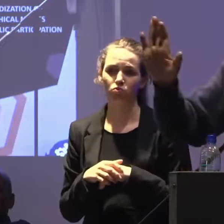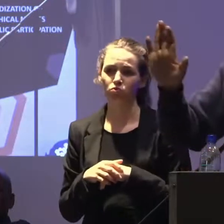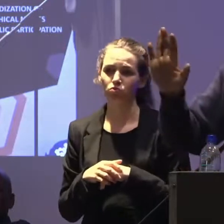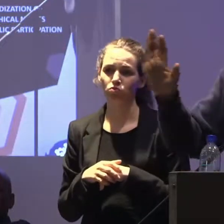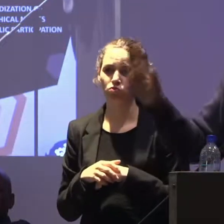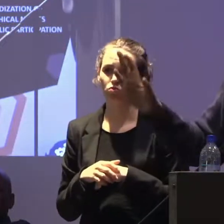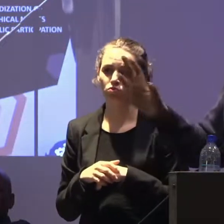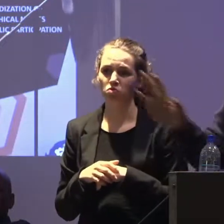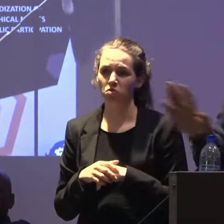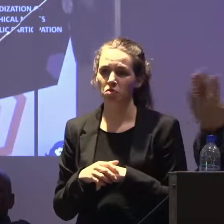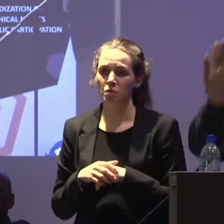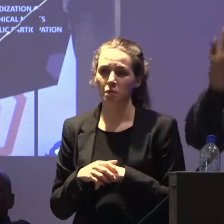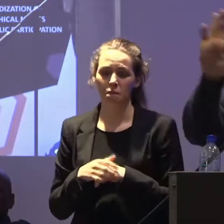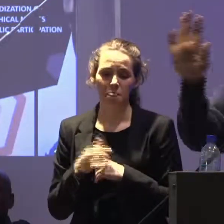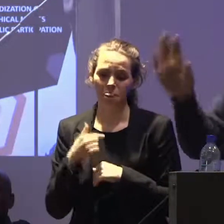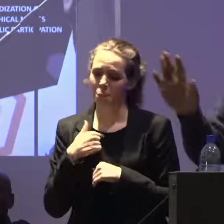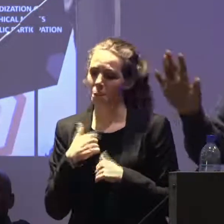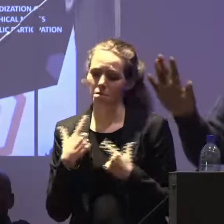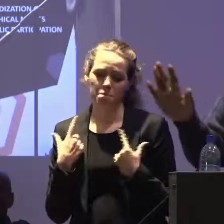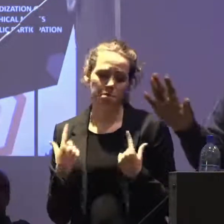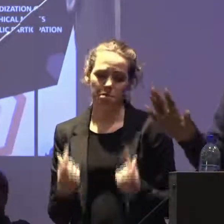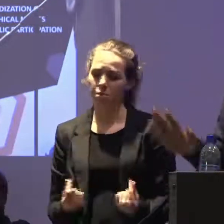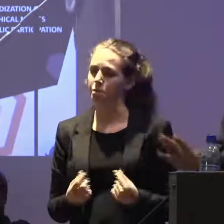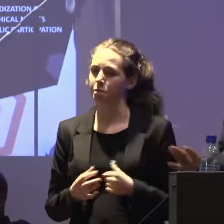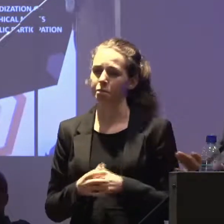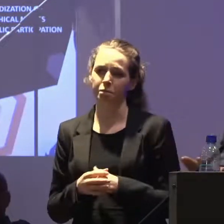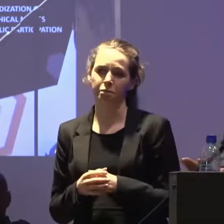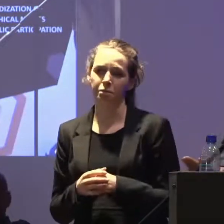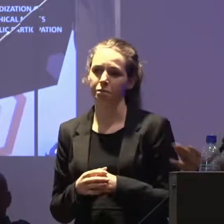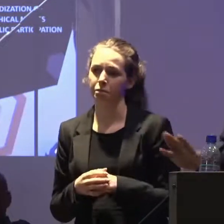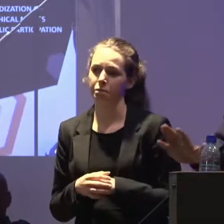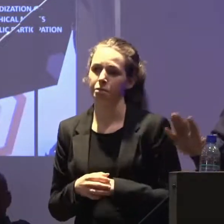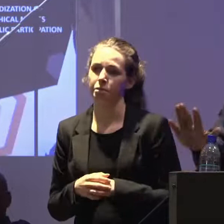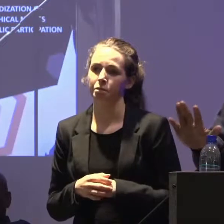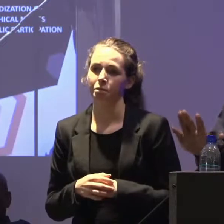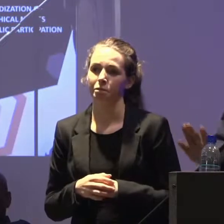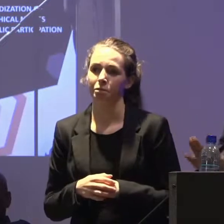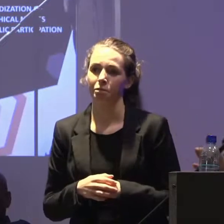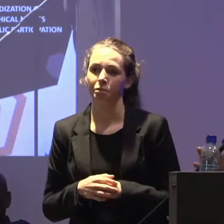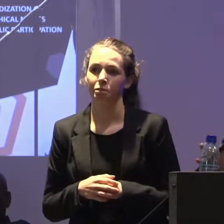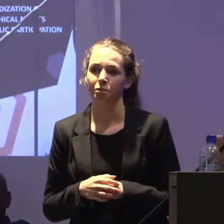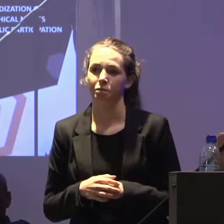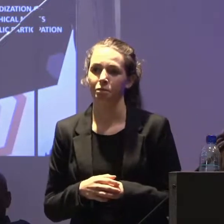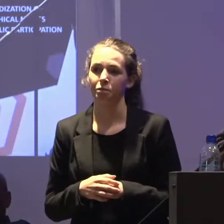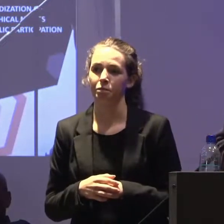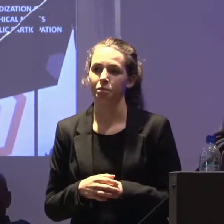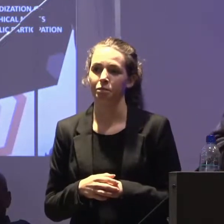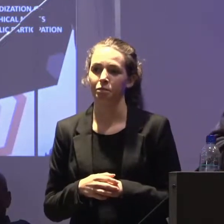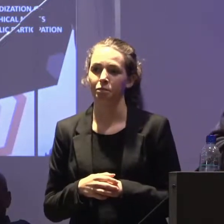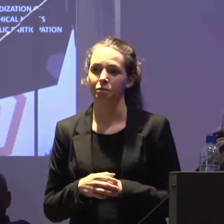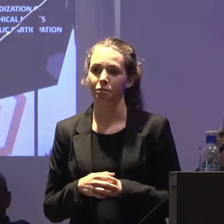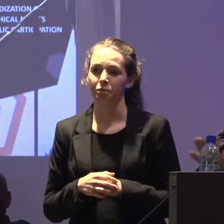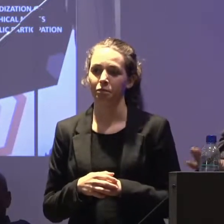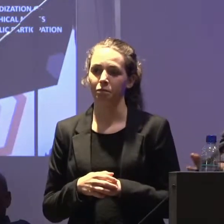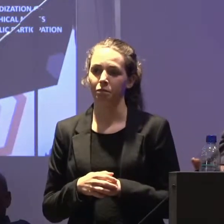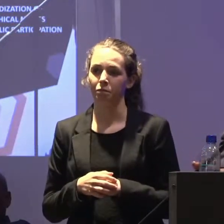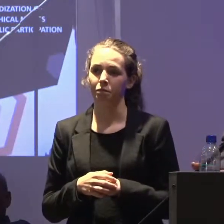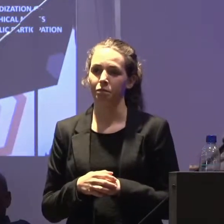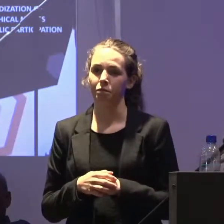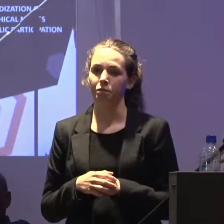that and that and that. I'm not going to do it. And when I say I'm speaking on behalf